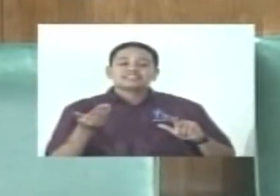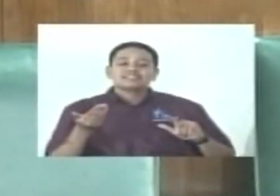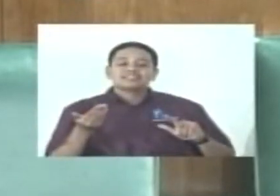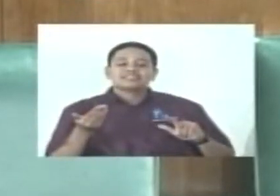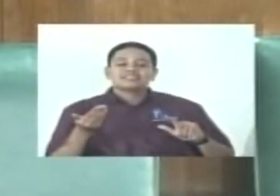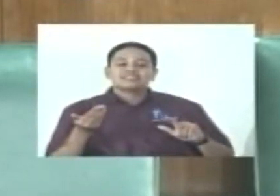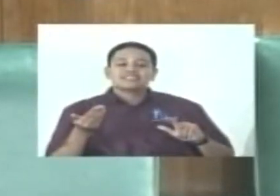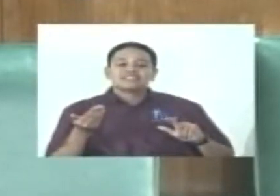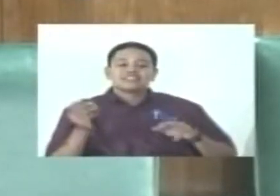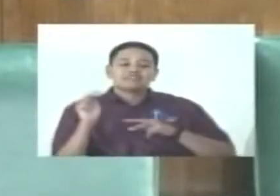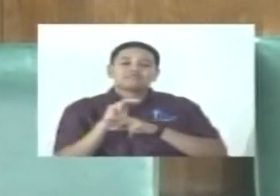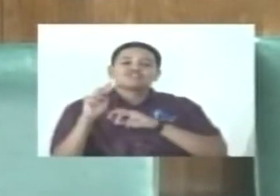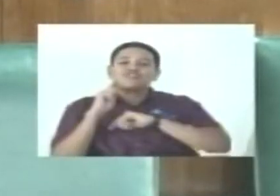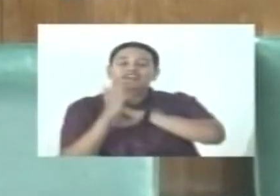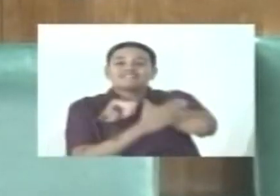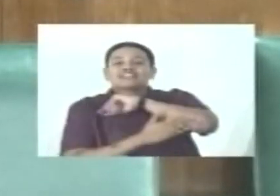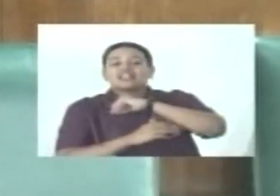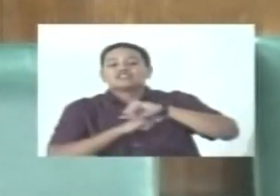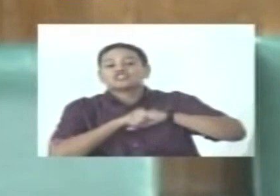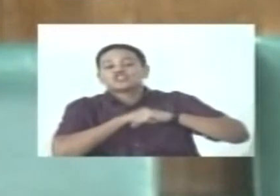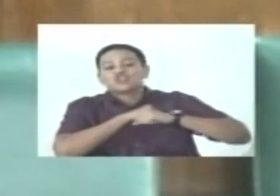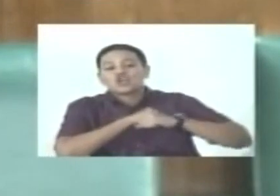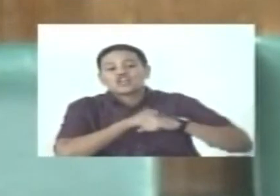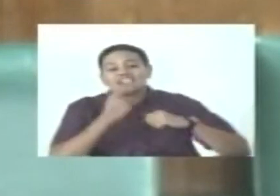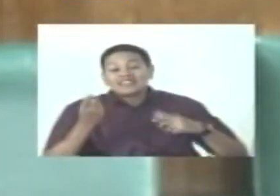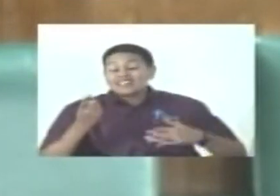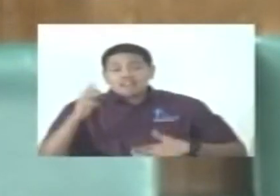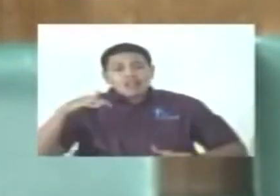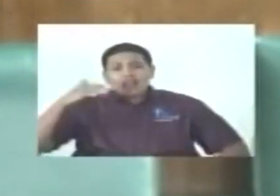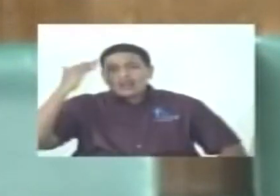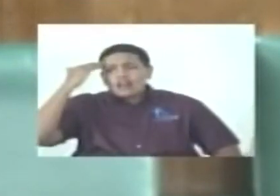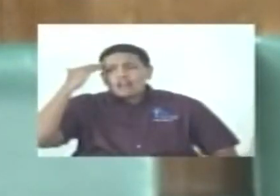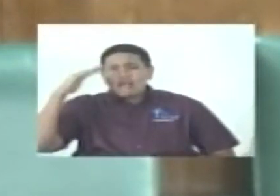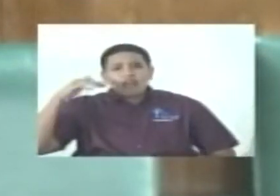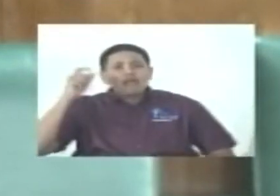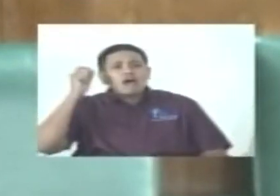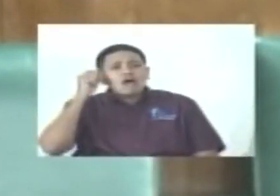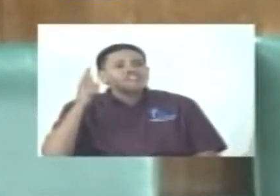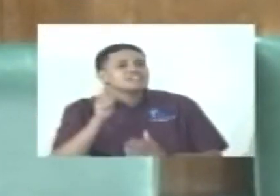the Ministry of National Security didn't understand that.